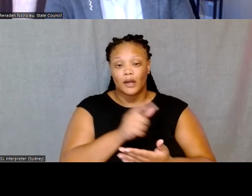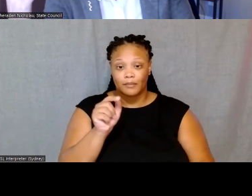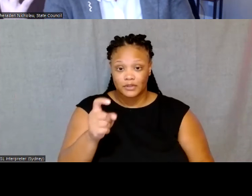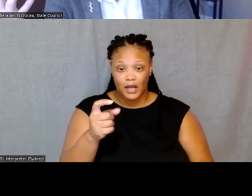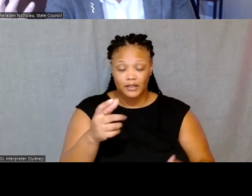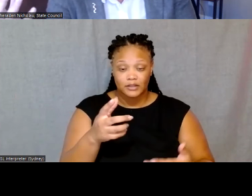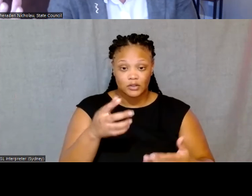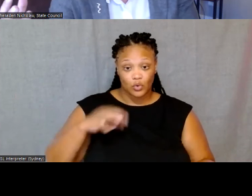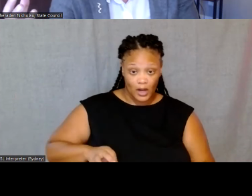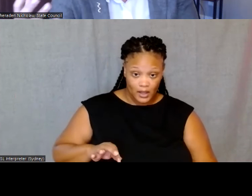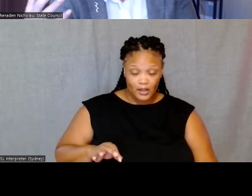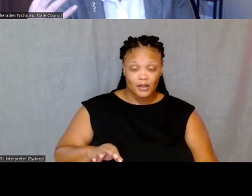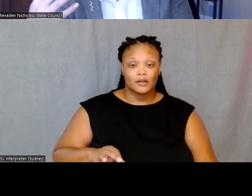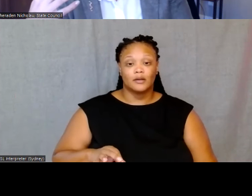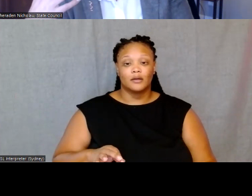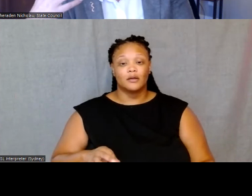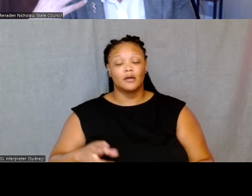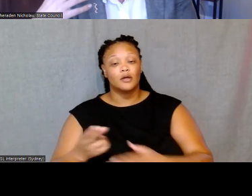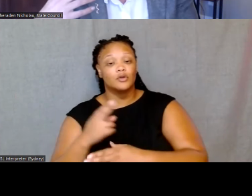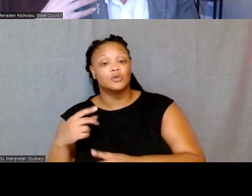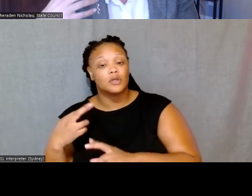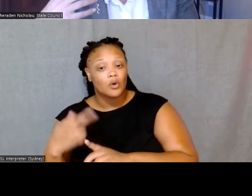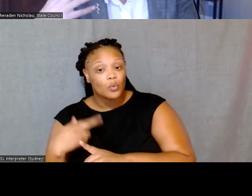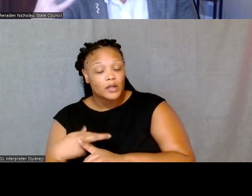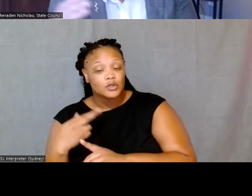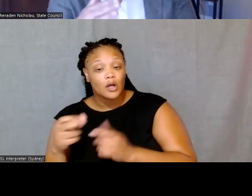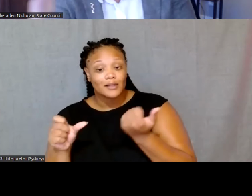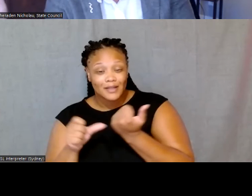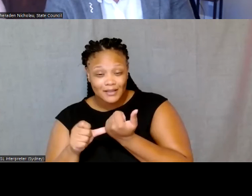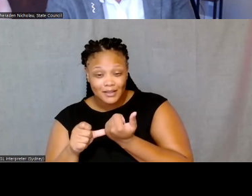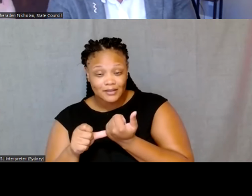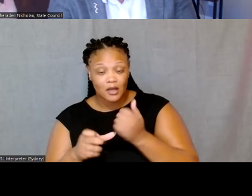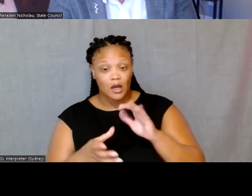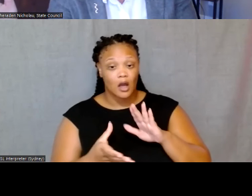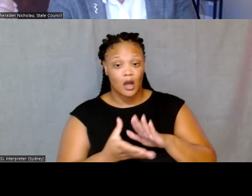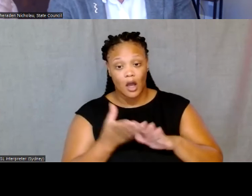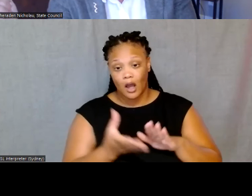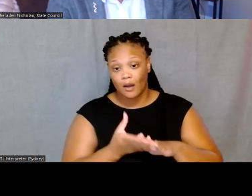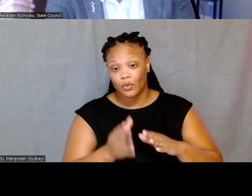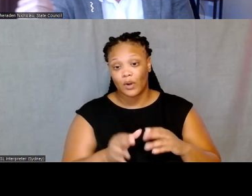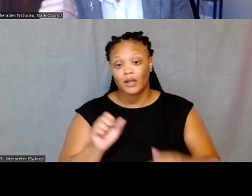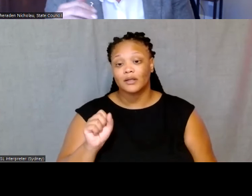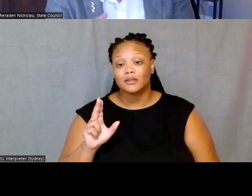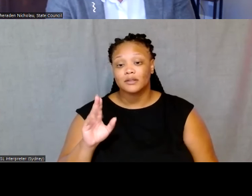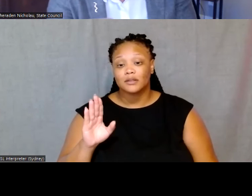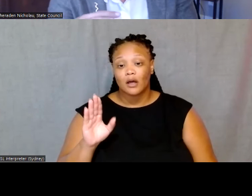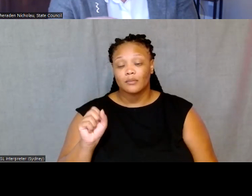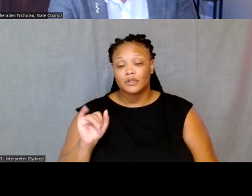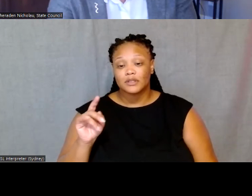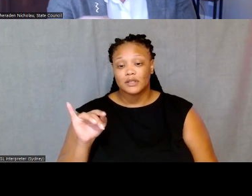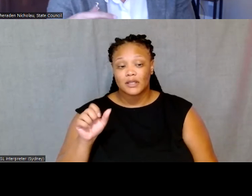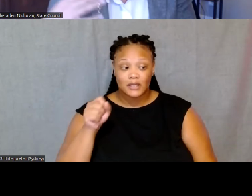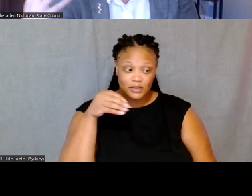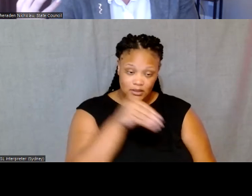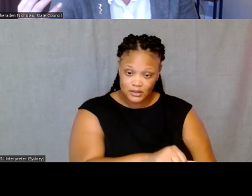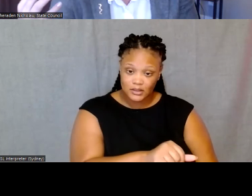set-asides, use of rental assistance or operating subsidies, and housing transition services. This framework also